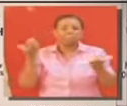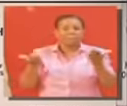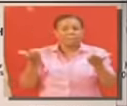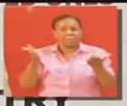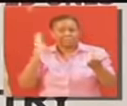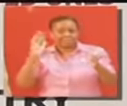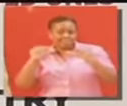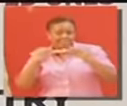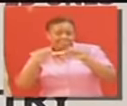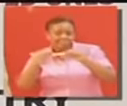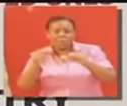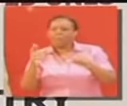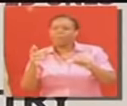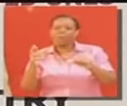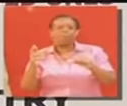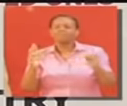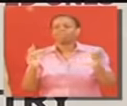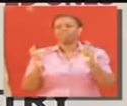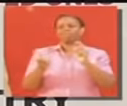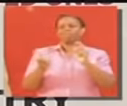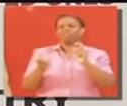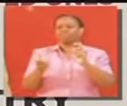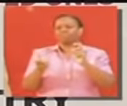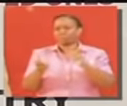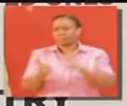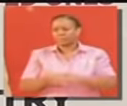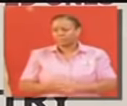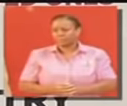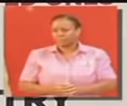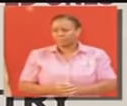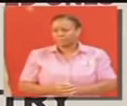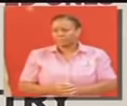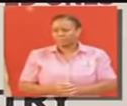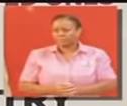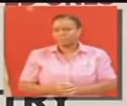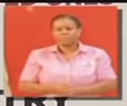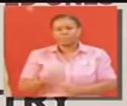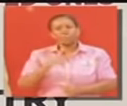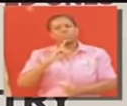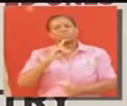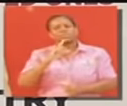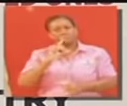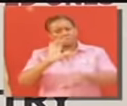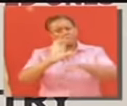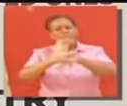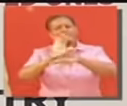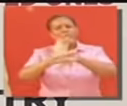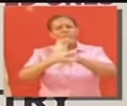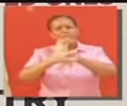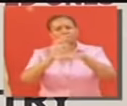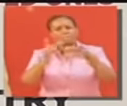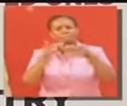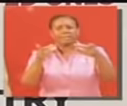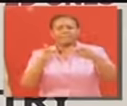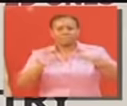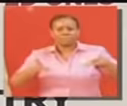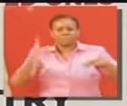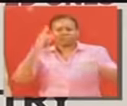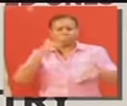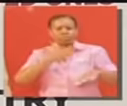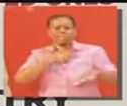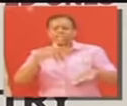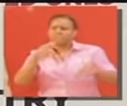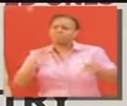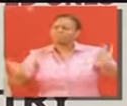so places of religion are very important, and religion is very important. The Honorable